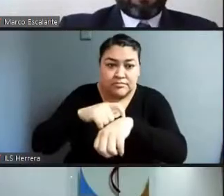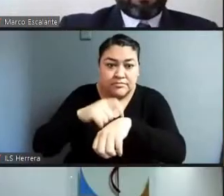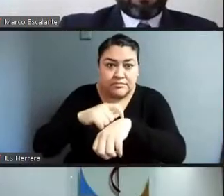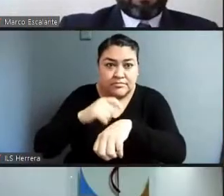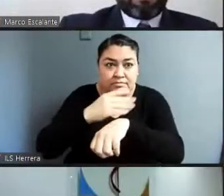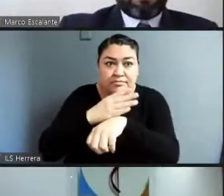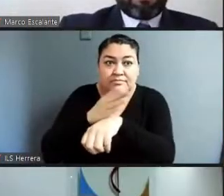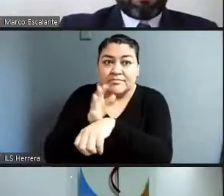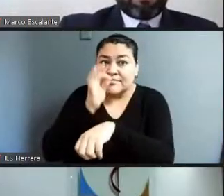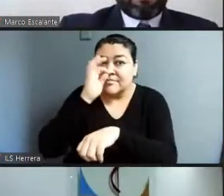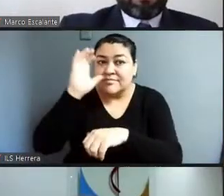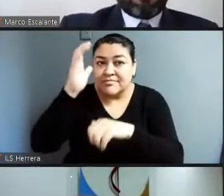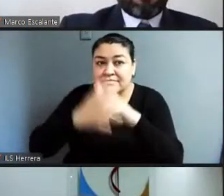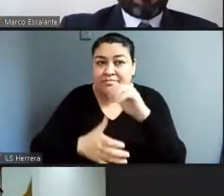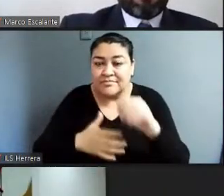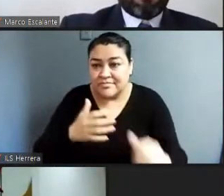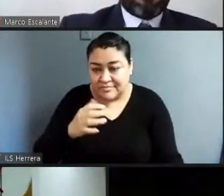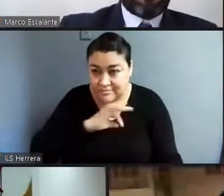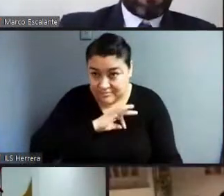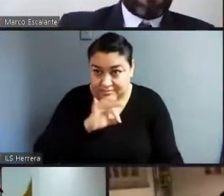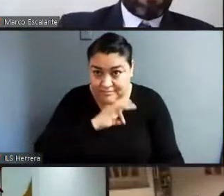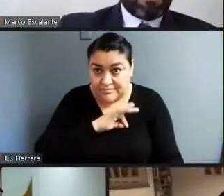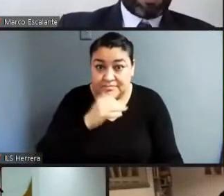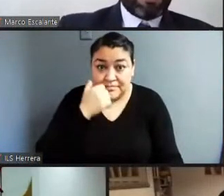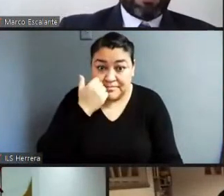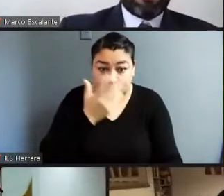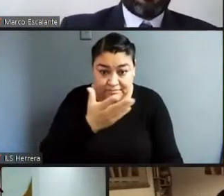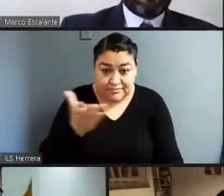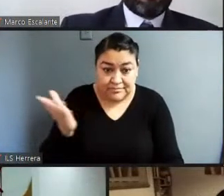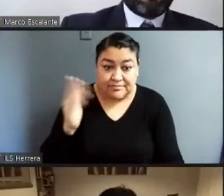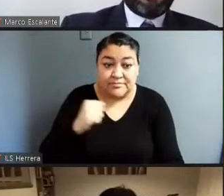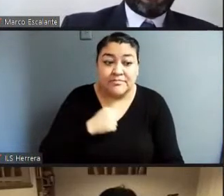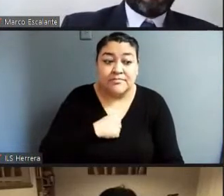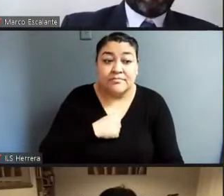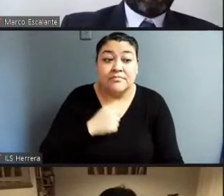panelists, because we are almost running out of time.